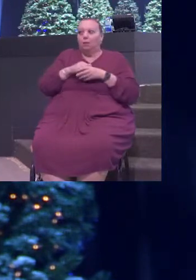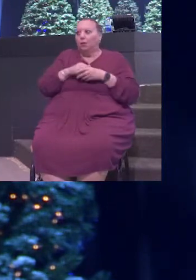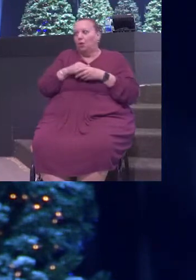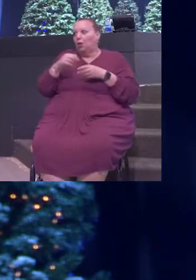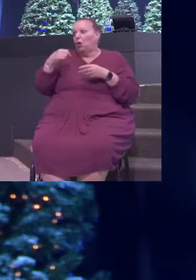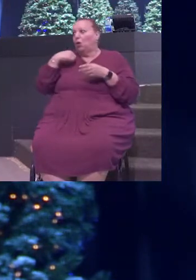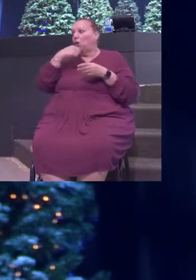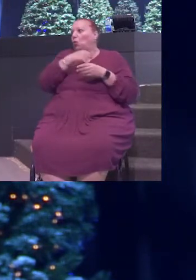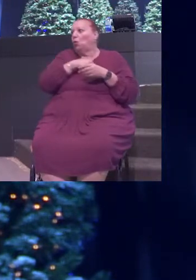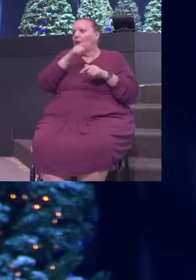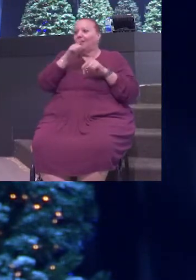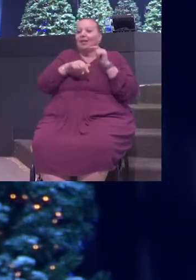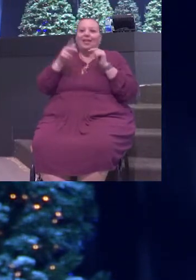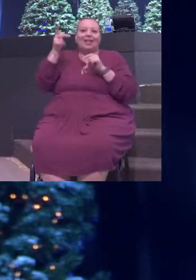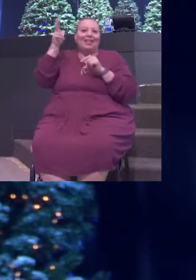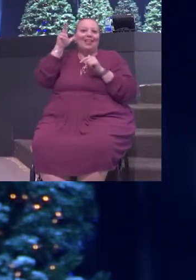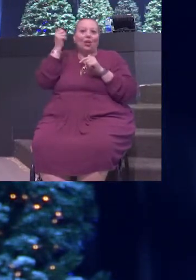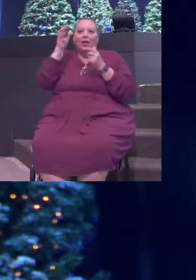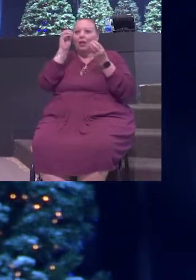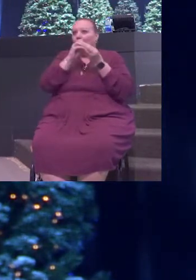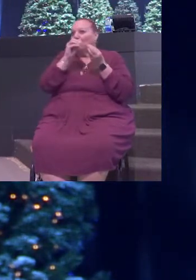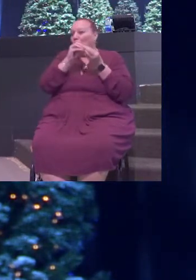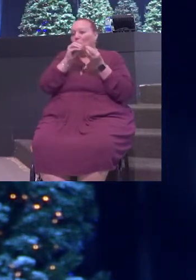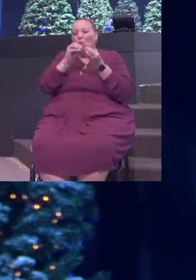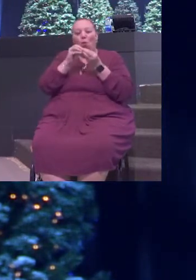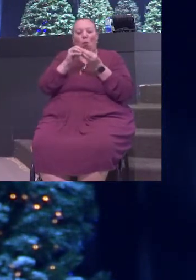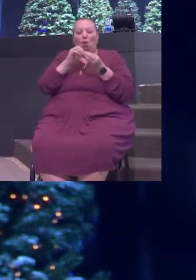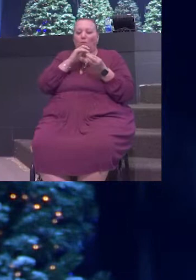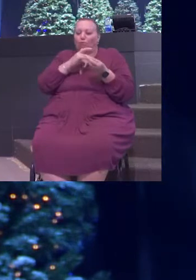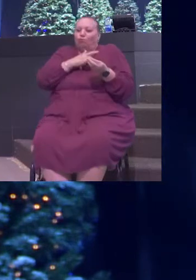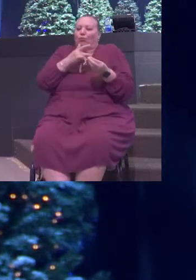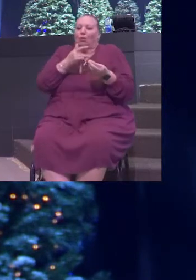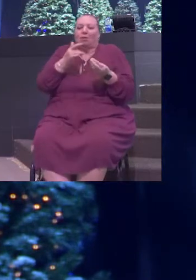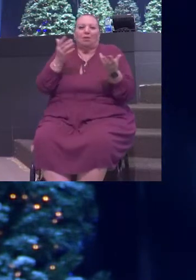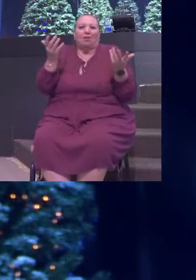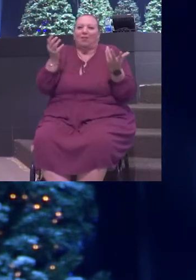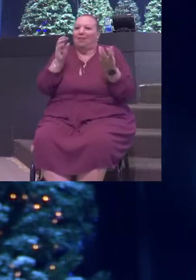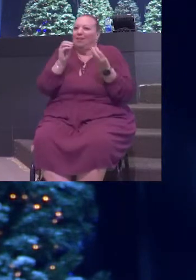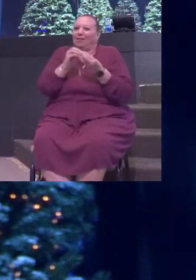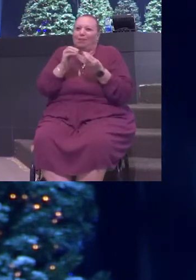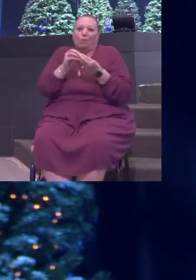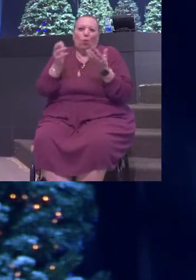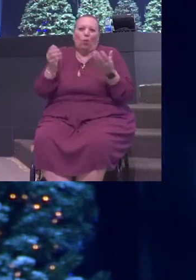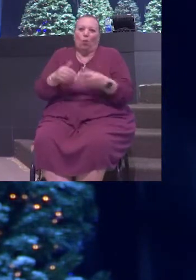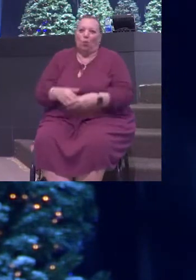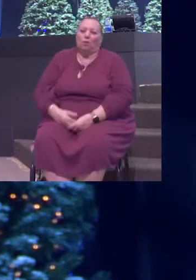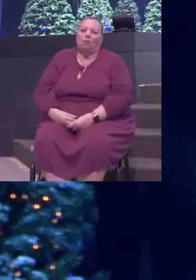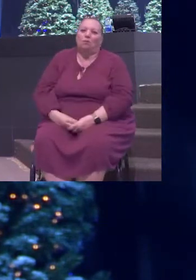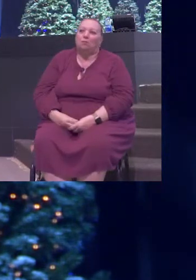that we don't even hear it anymore. It doesn't even move us anymore.